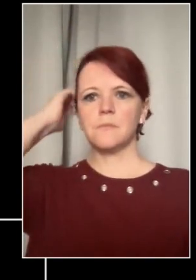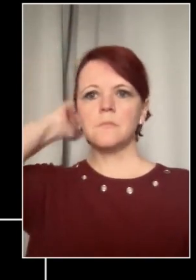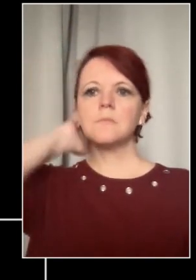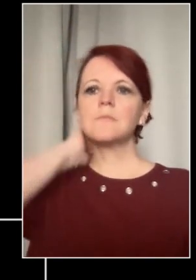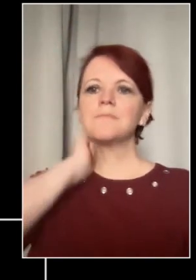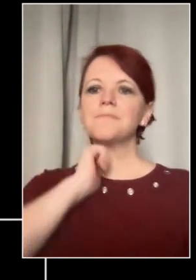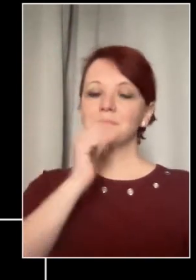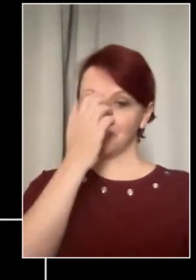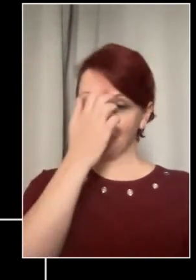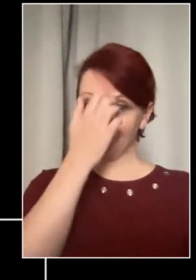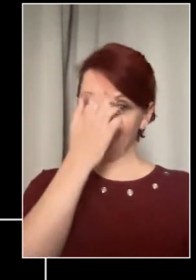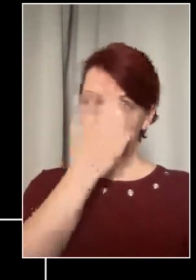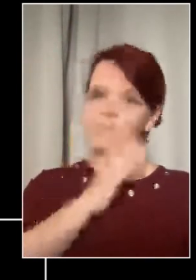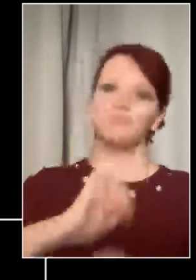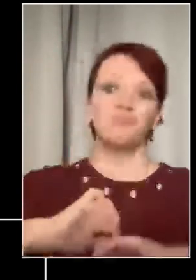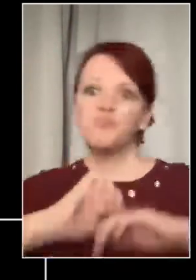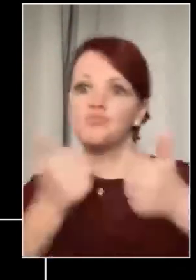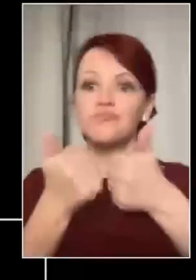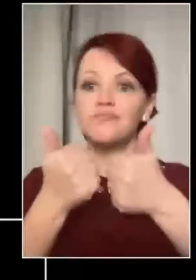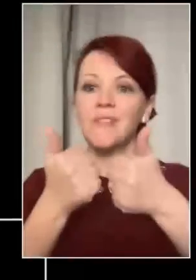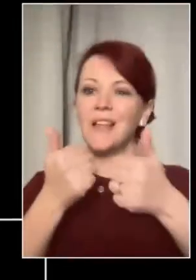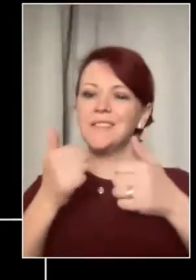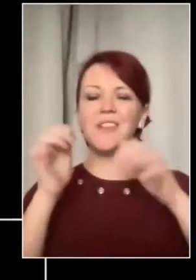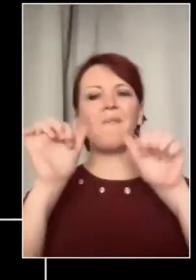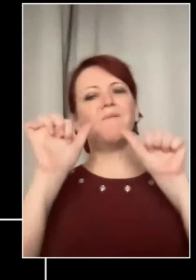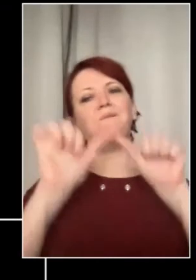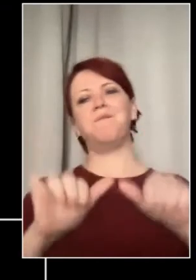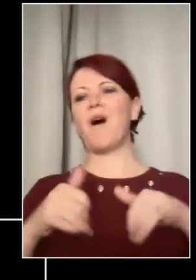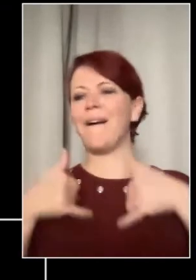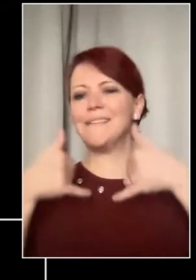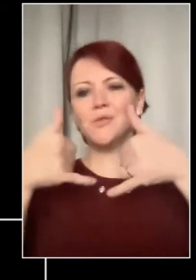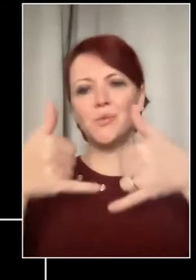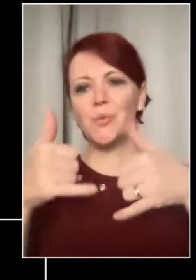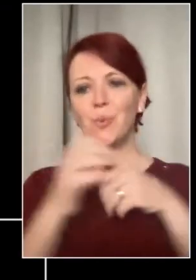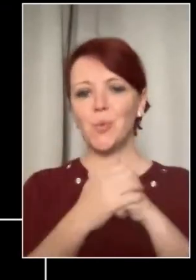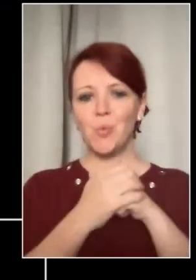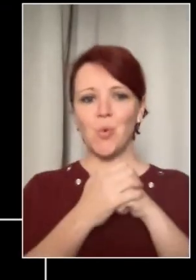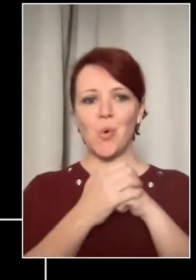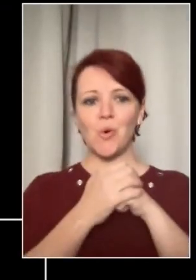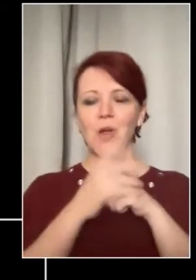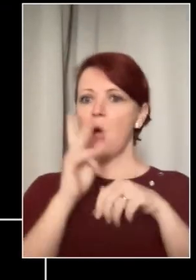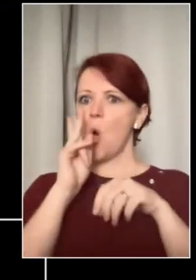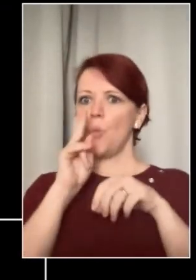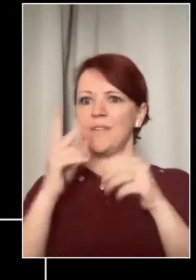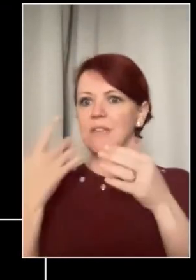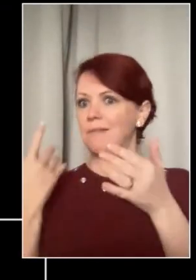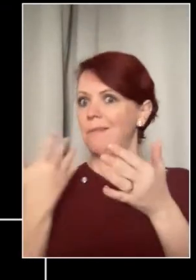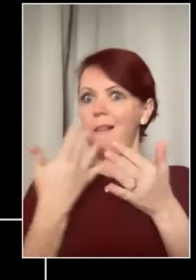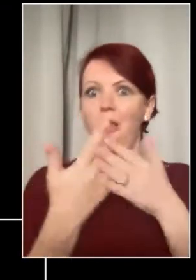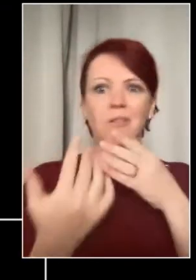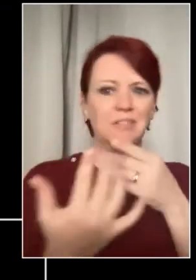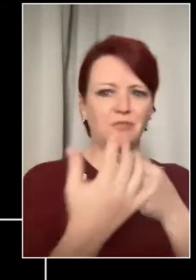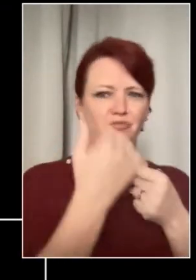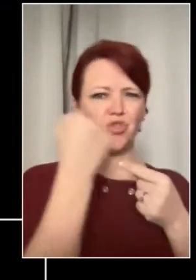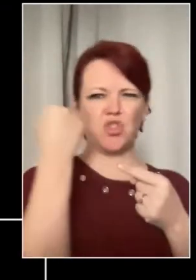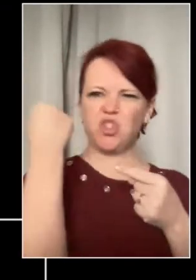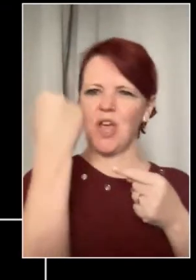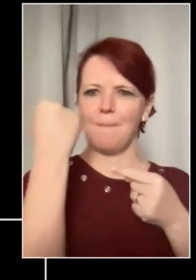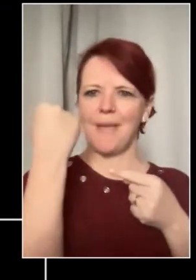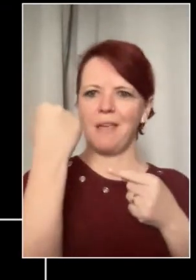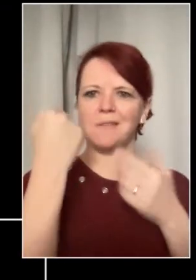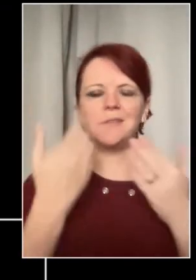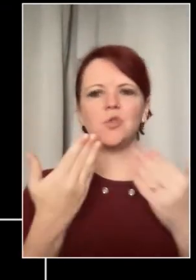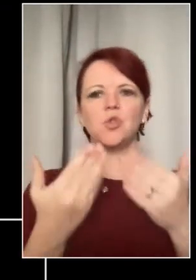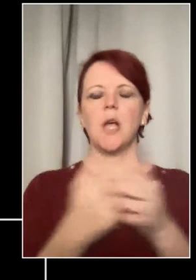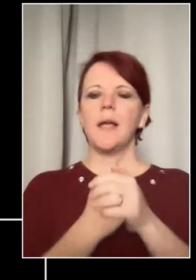Okay, so we're on to our last award. We've seen nothing but champions today. But one person here has championed apprenticeships